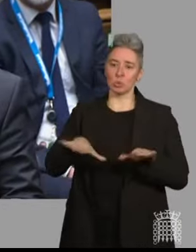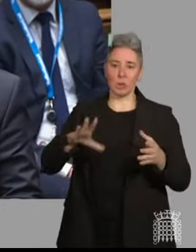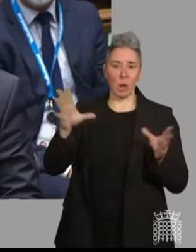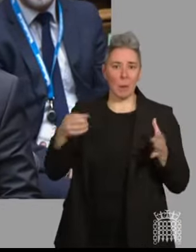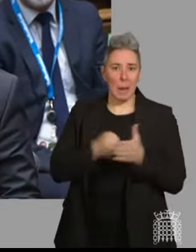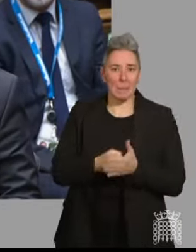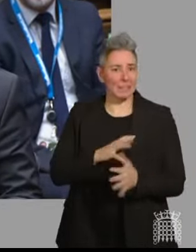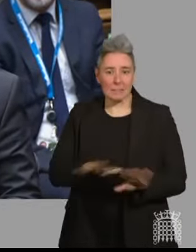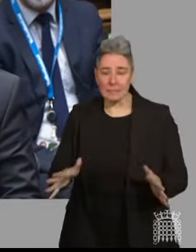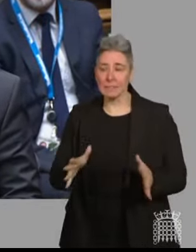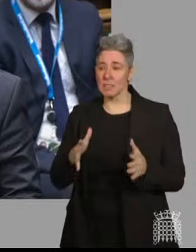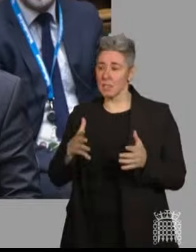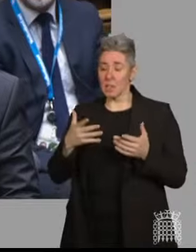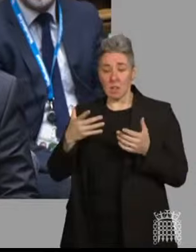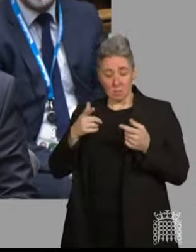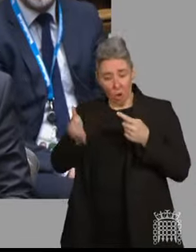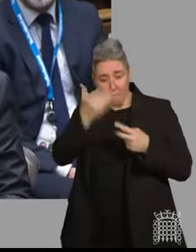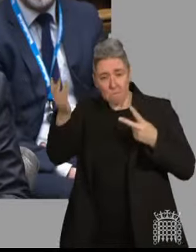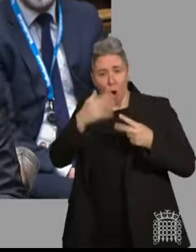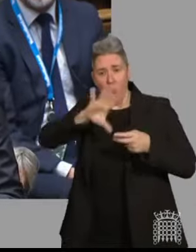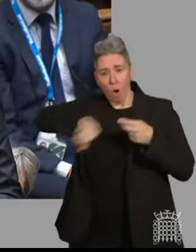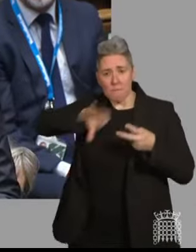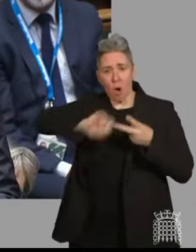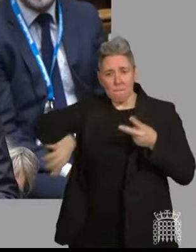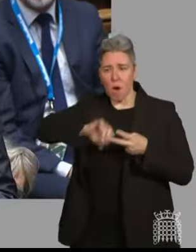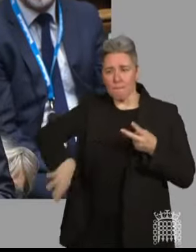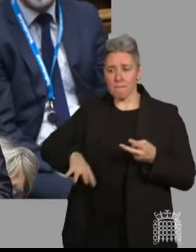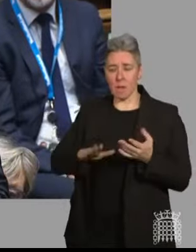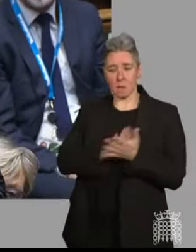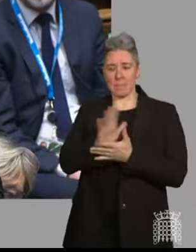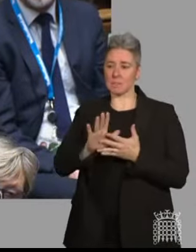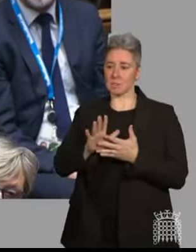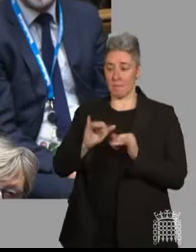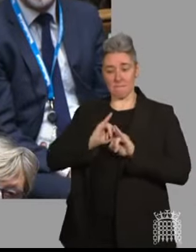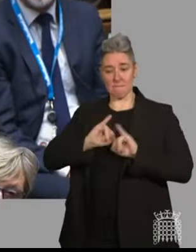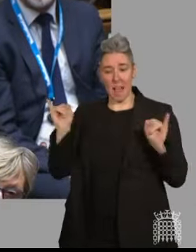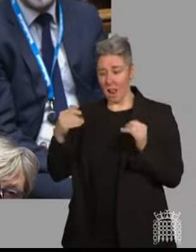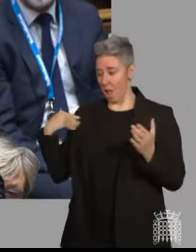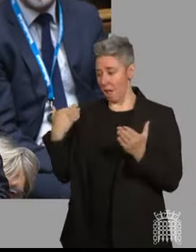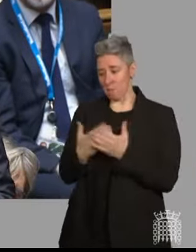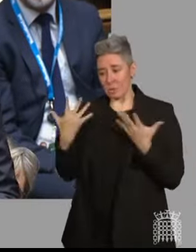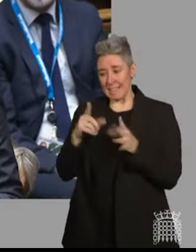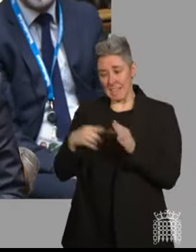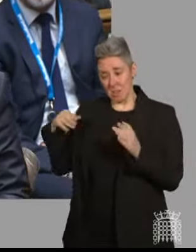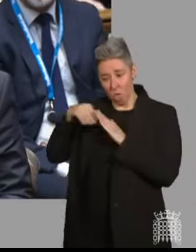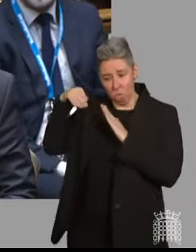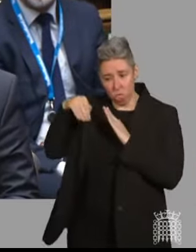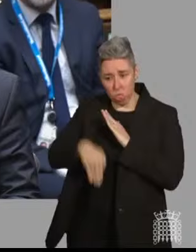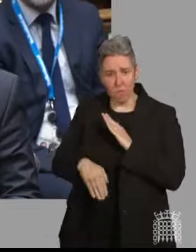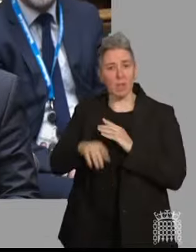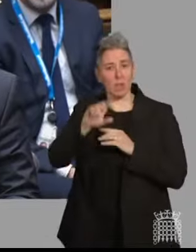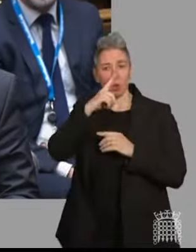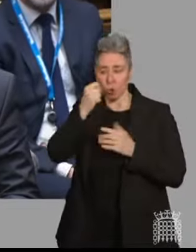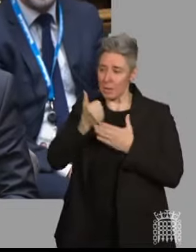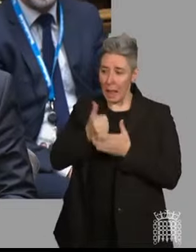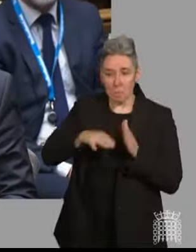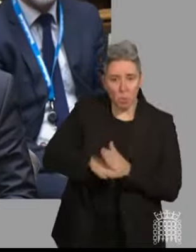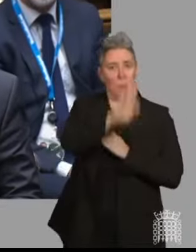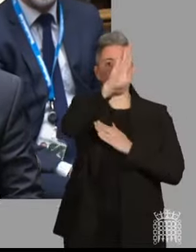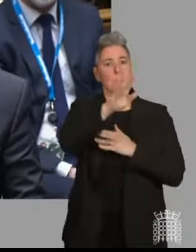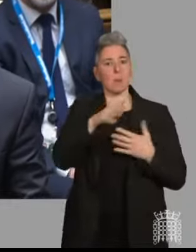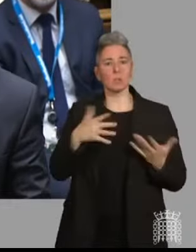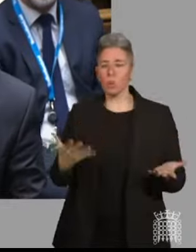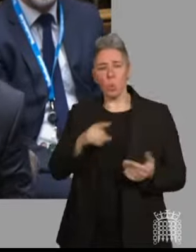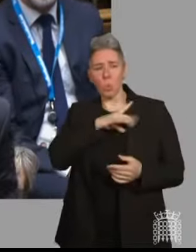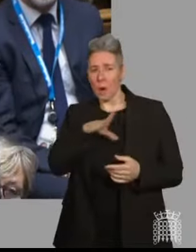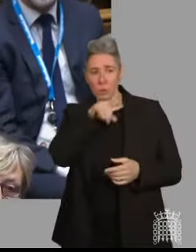utter failure. So why won't he, or indeed the so-called official opposition, commit to these potentially transformative but